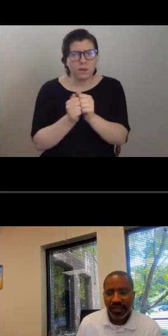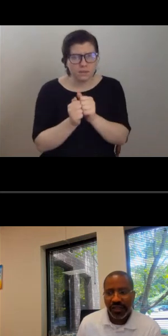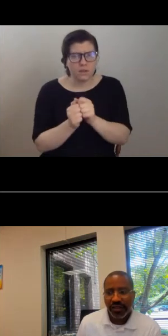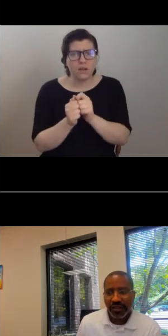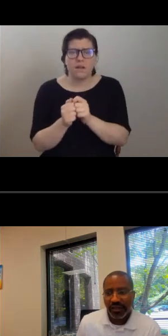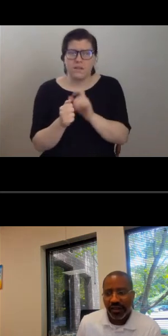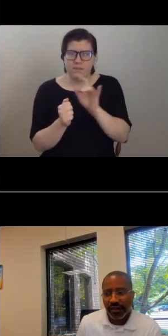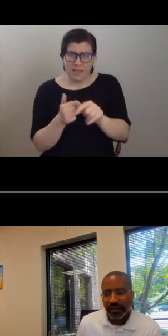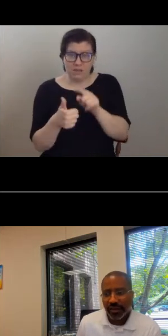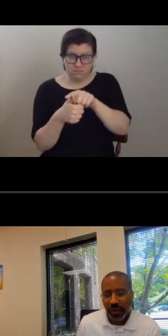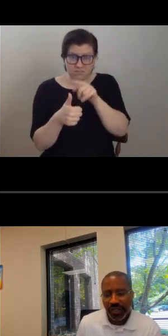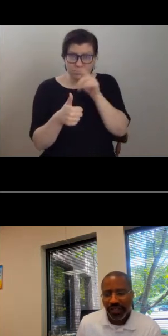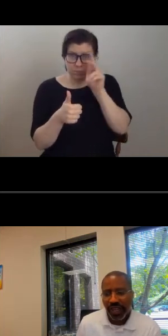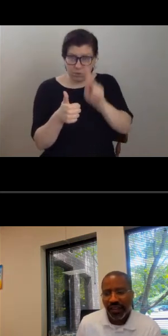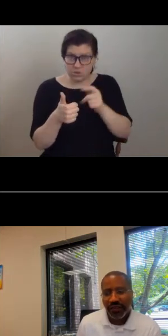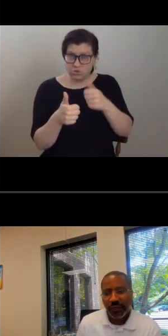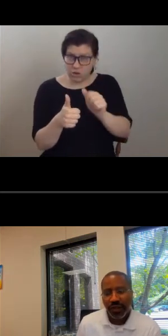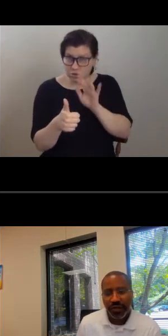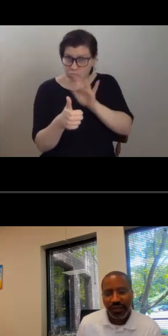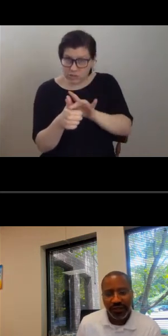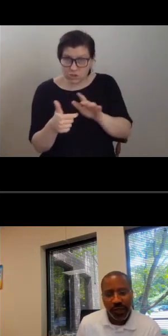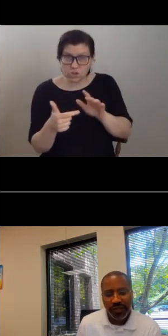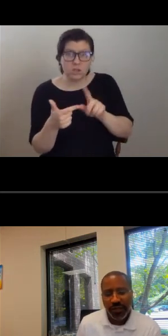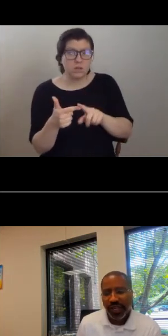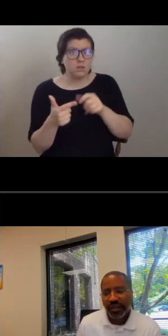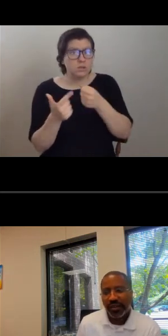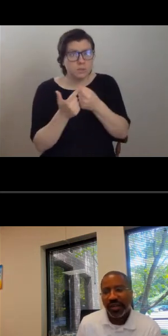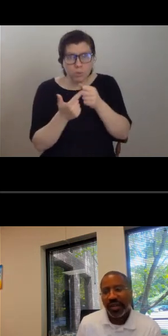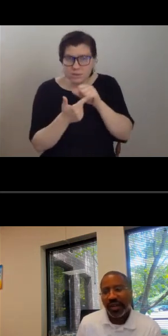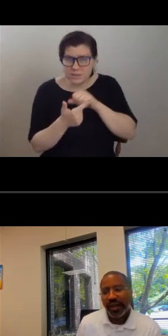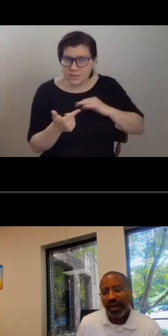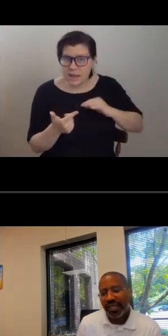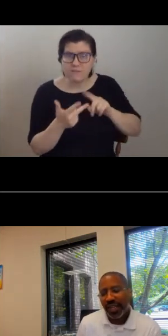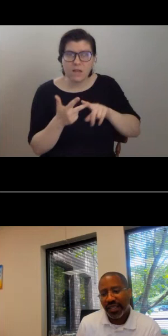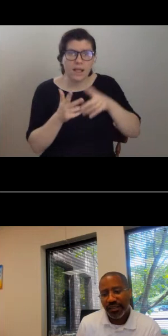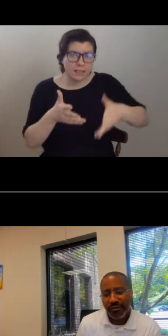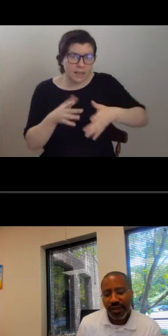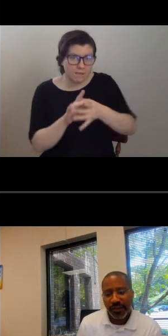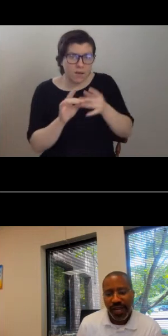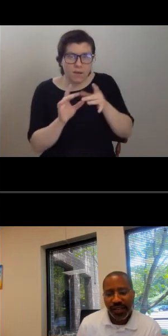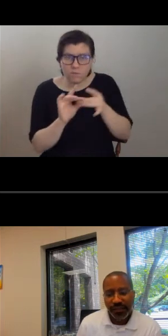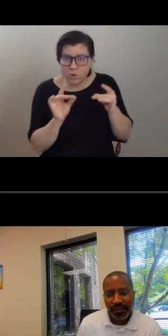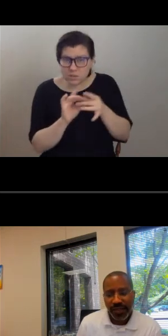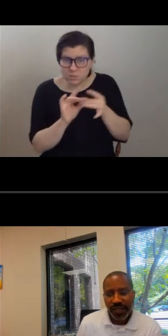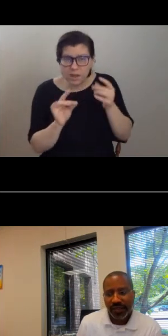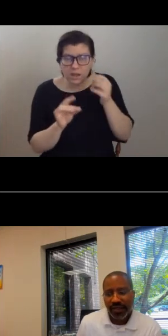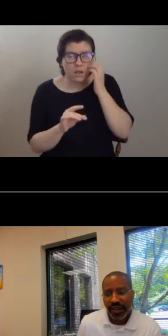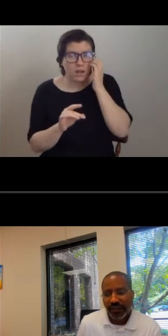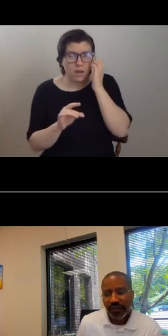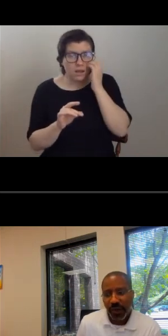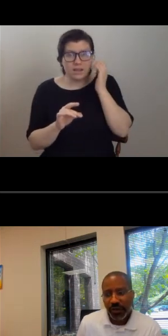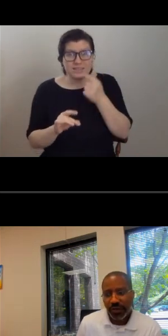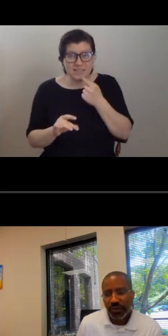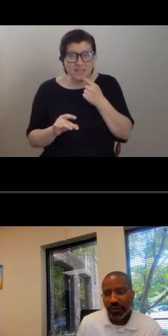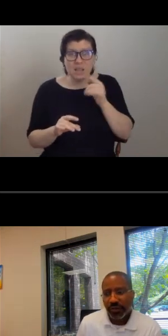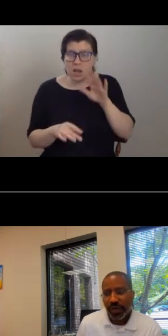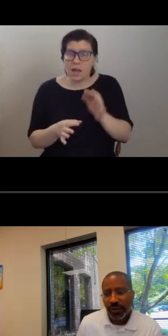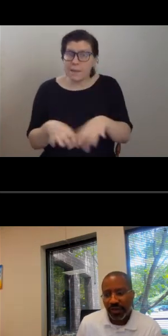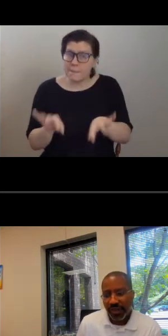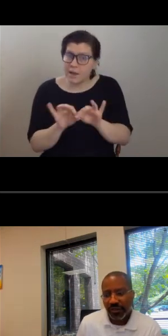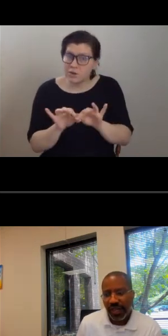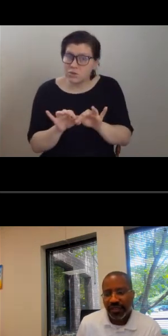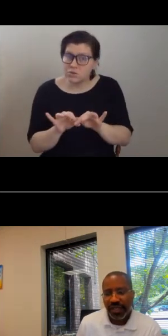reach, their support staff, whether it's a voicemail, I'm telling you that it matters because I have spoke